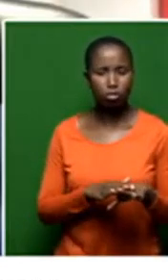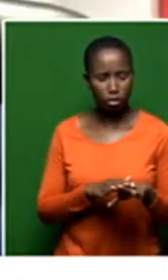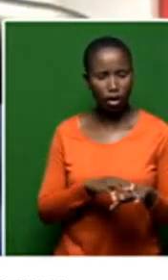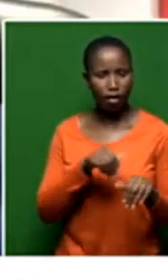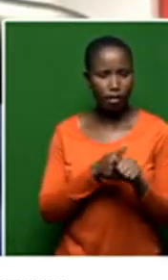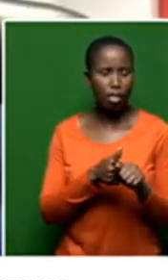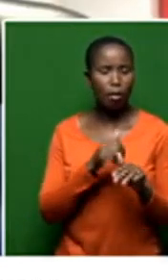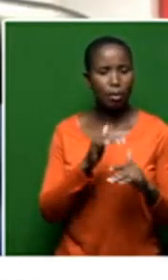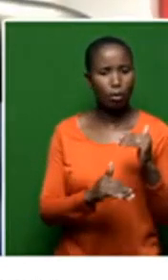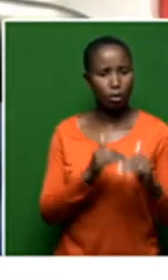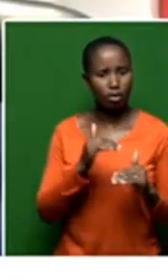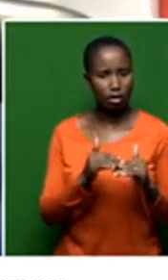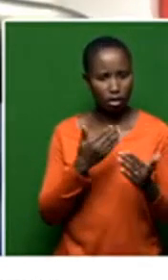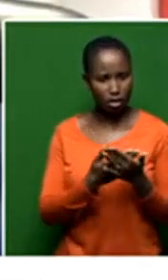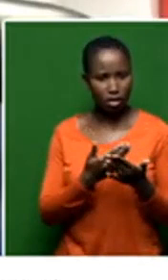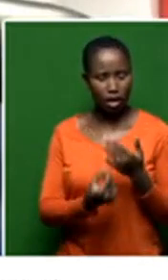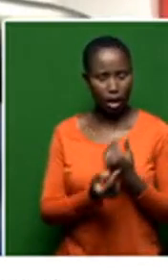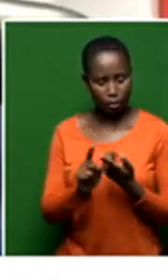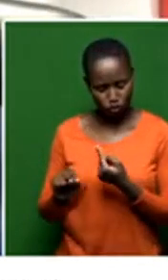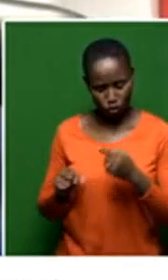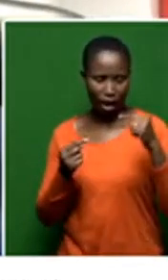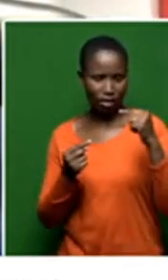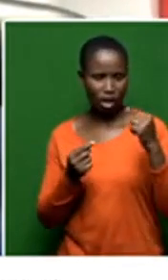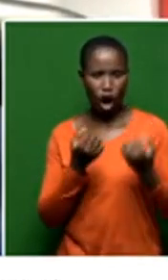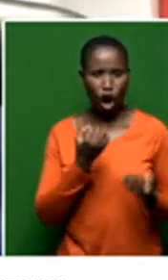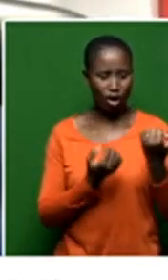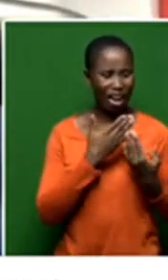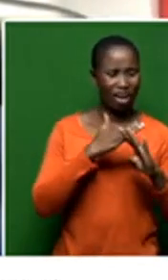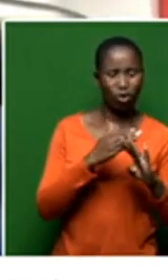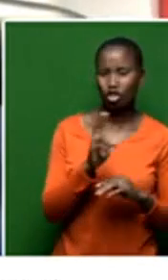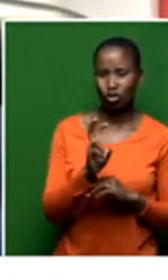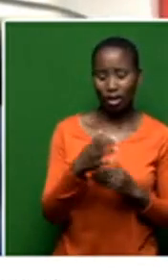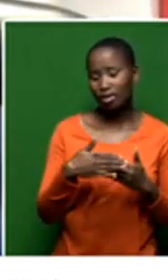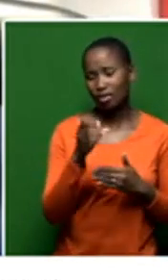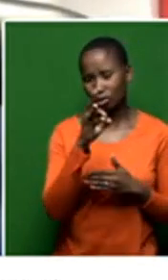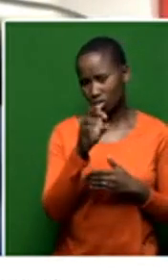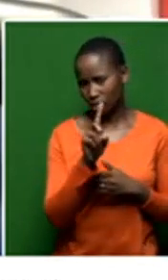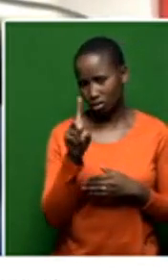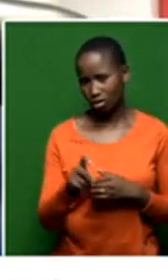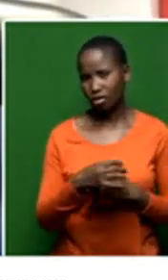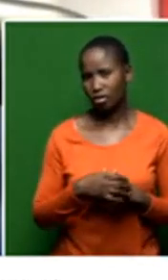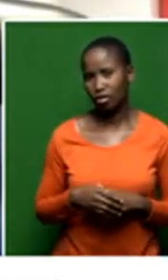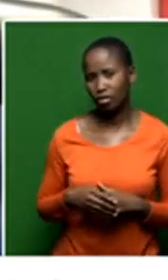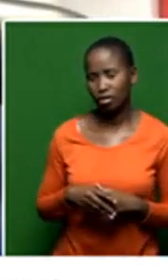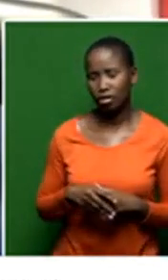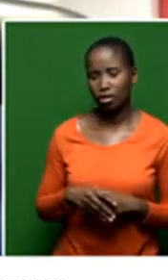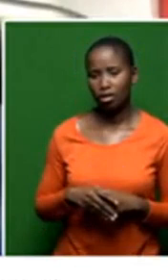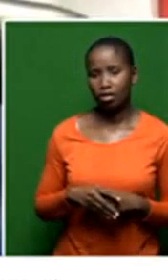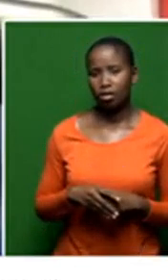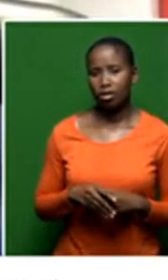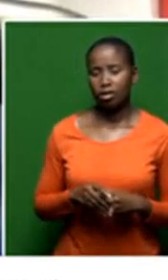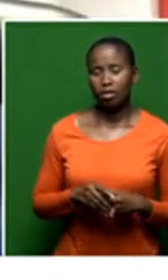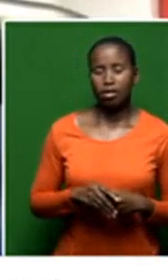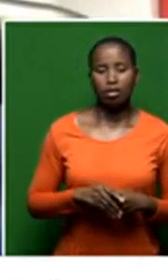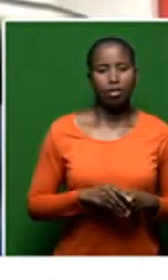by challenging the process in the courts again? Yeah, Zakina,